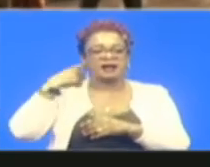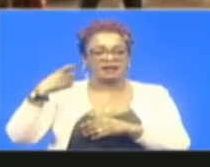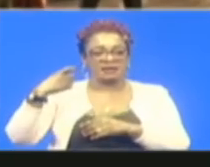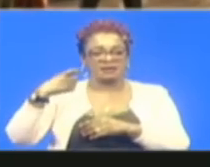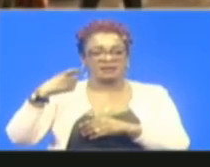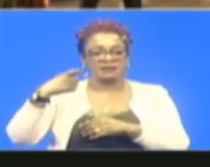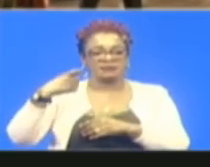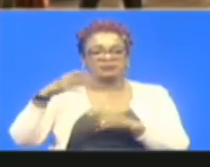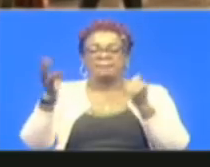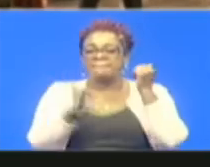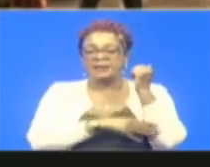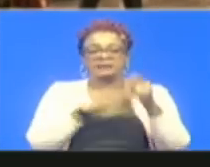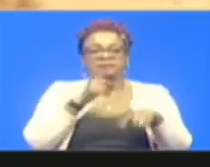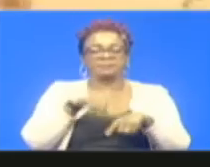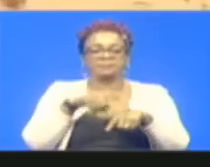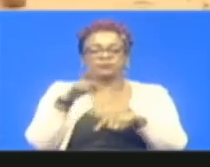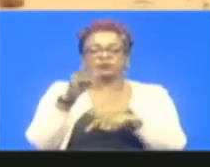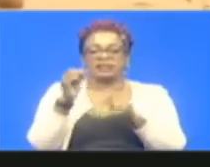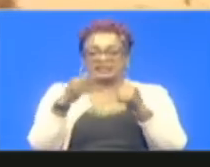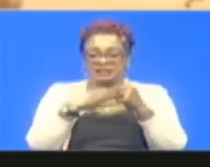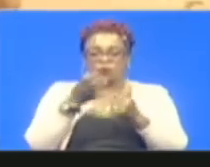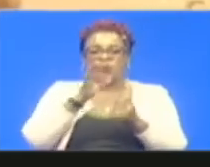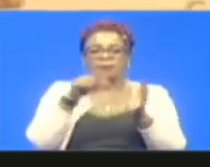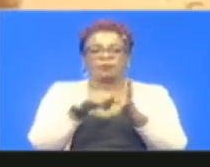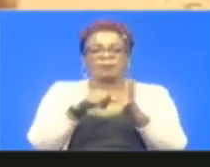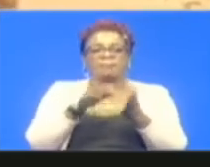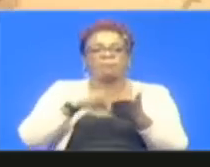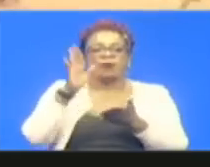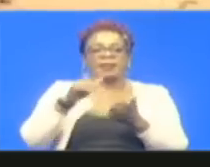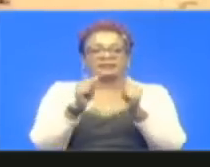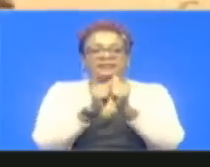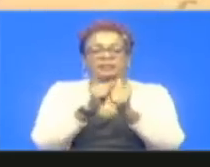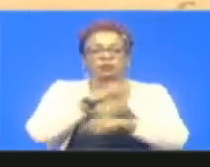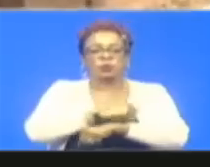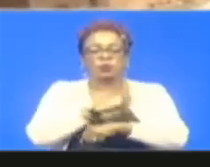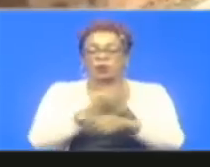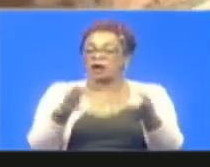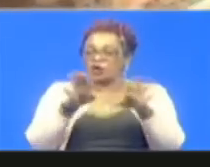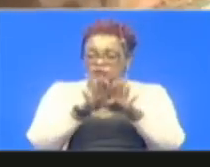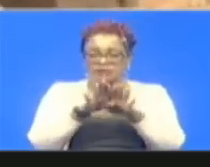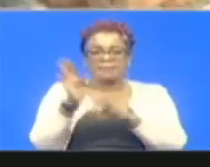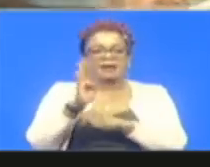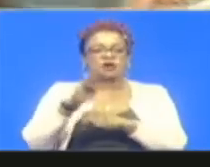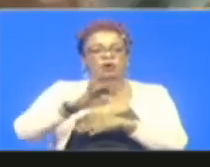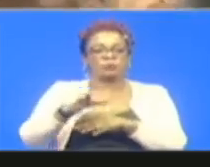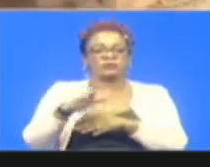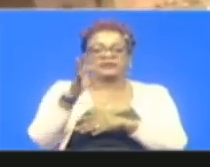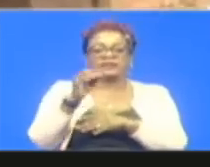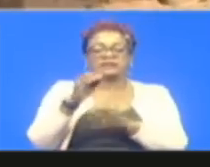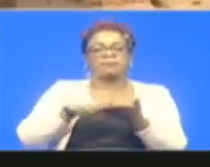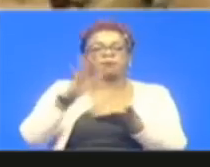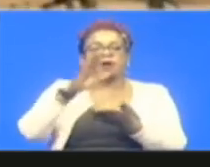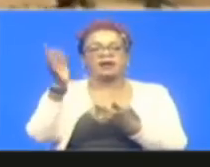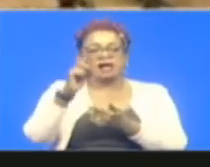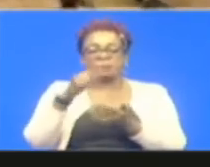So bad was the 2018 water crisis that more than 10 schools in Baringo County were closed and 30 more in Nairobi faced